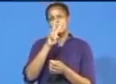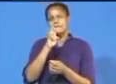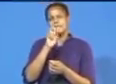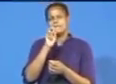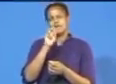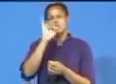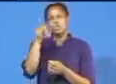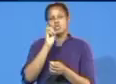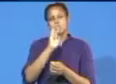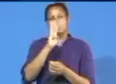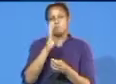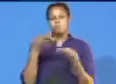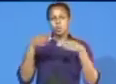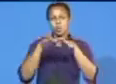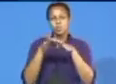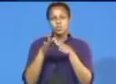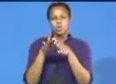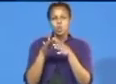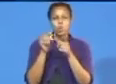in death.